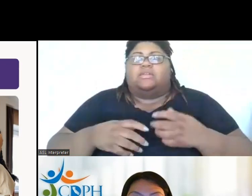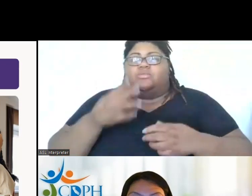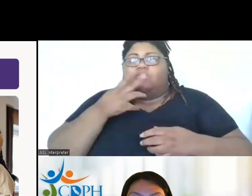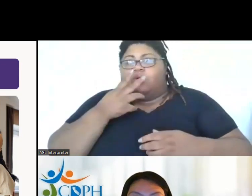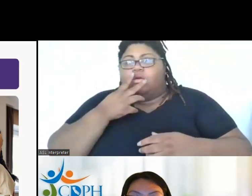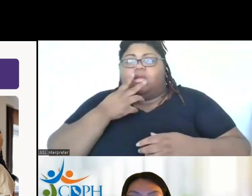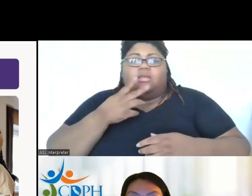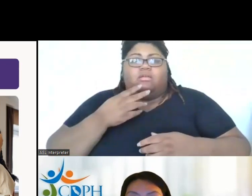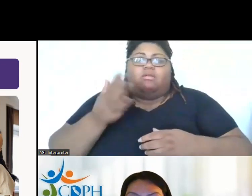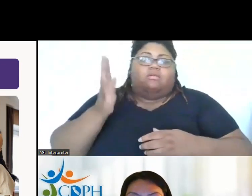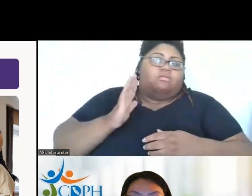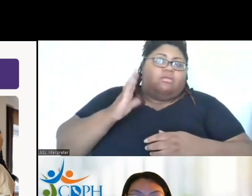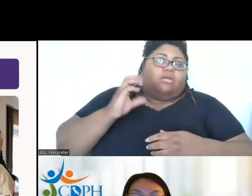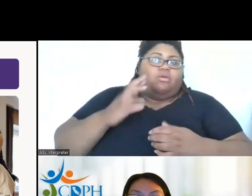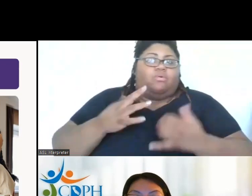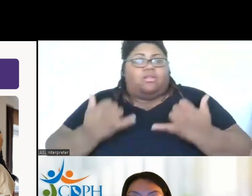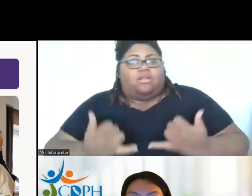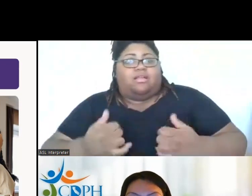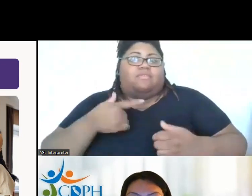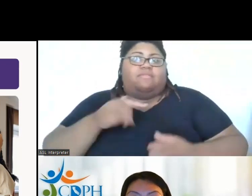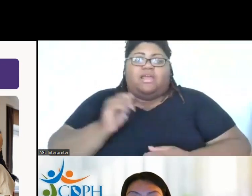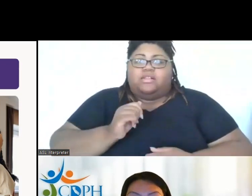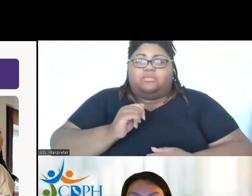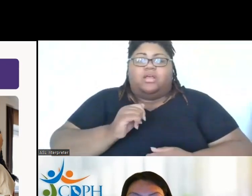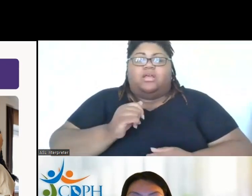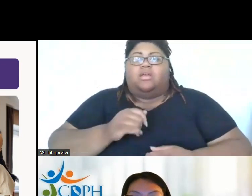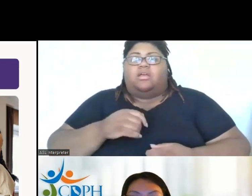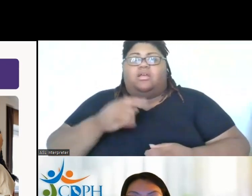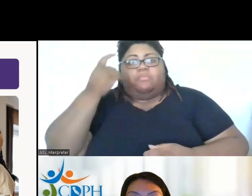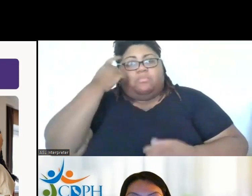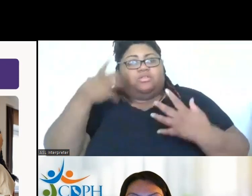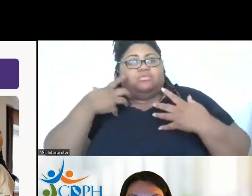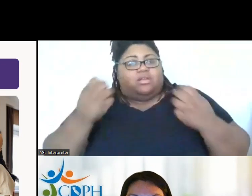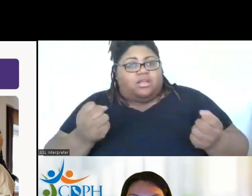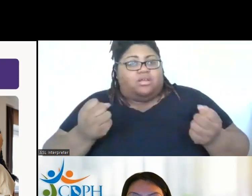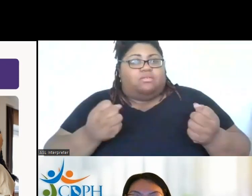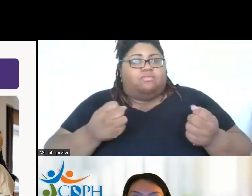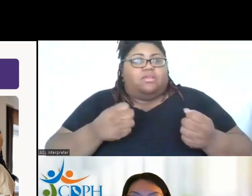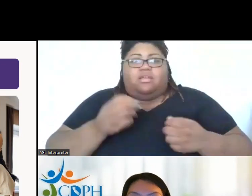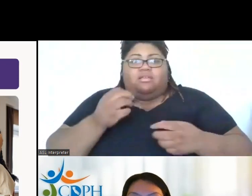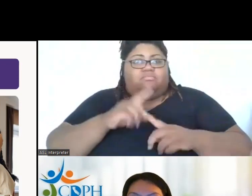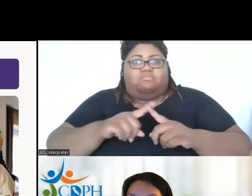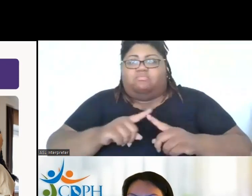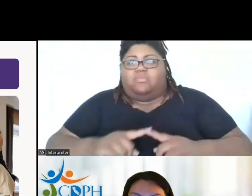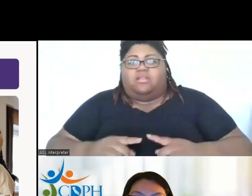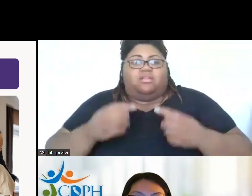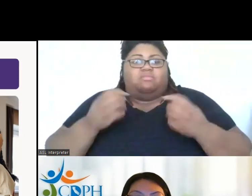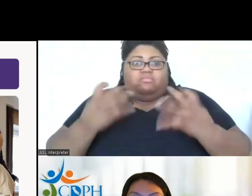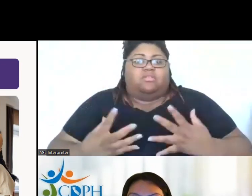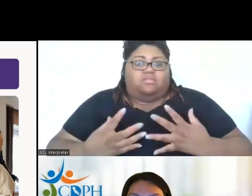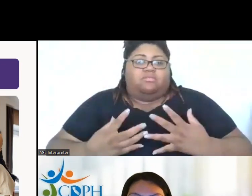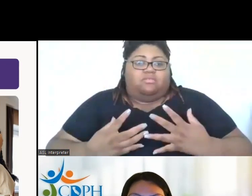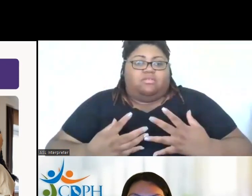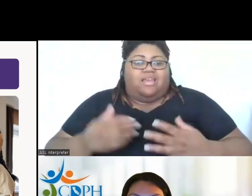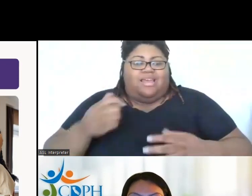past or present, asthma, mental health conditions like depression, and many, many more. I meant to put the link